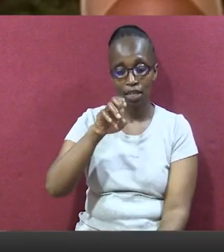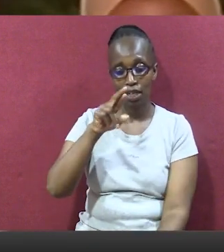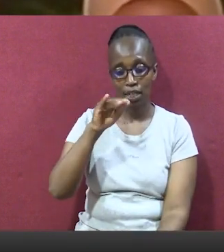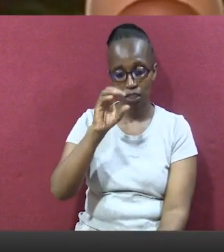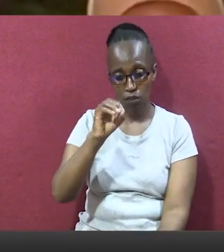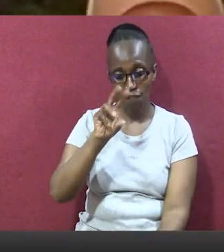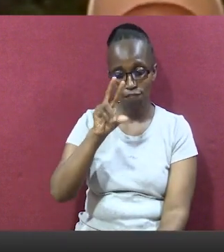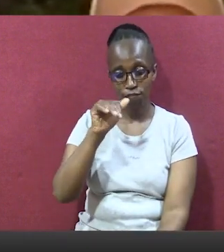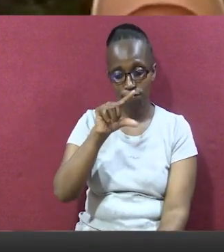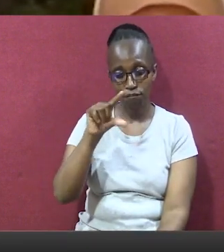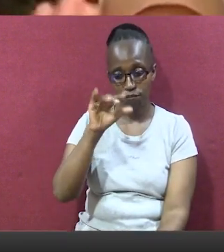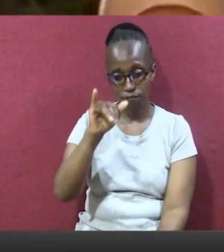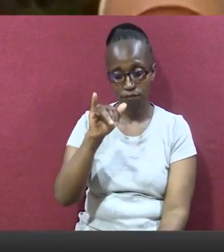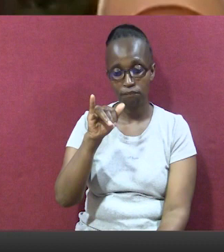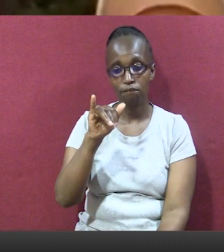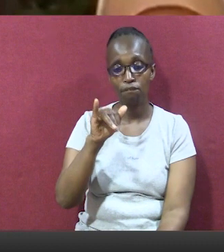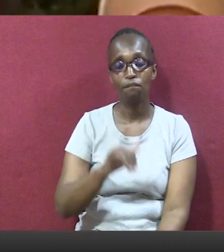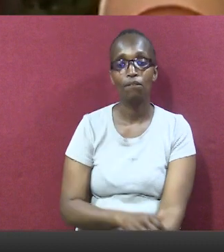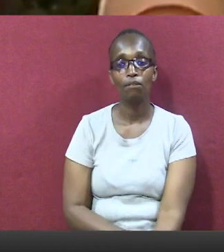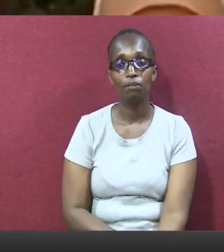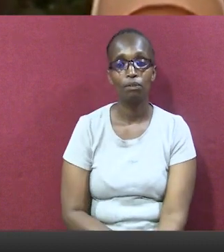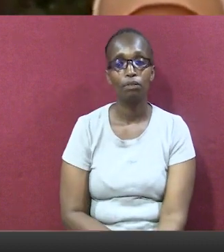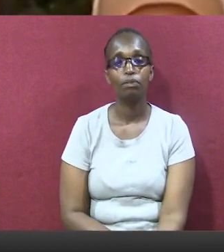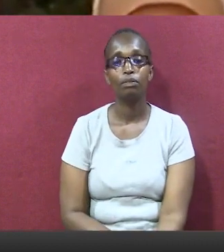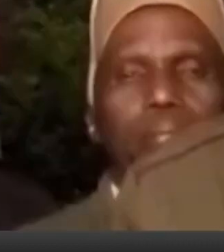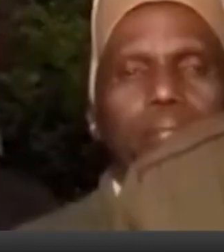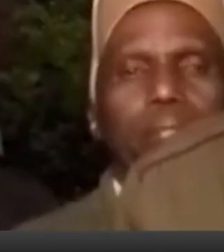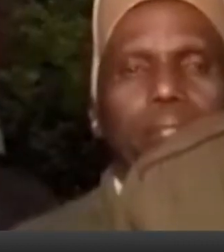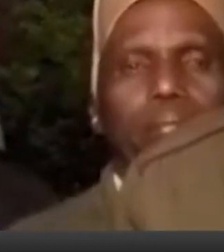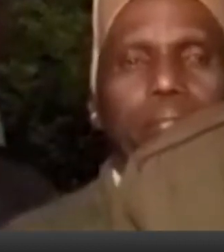And the moment this thing starts somewhere, it will always spread to the entire Kerio Valley.